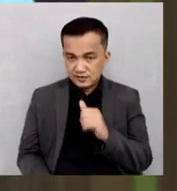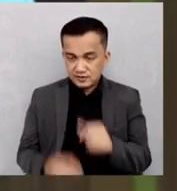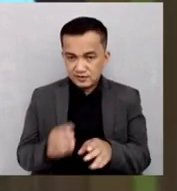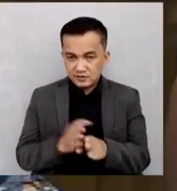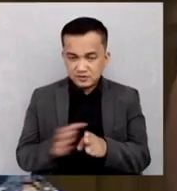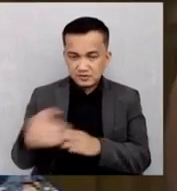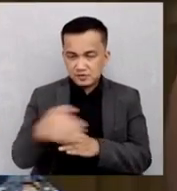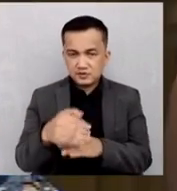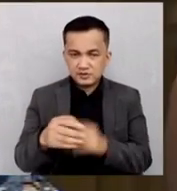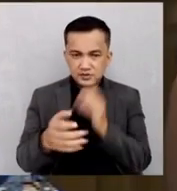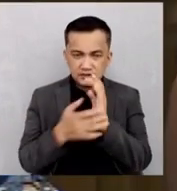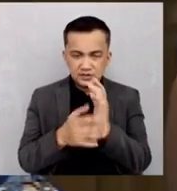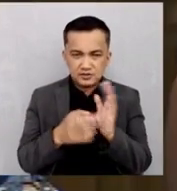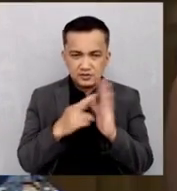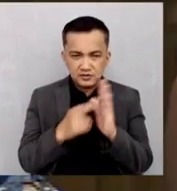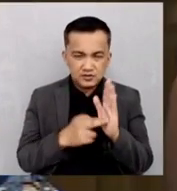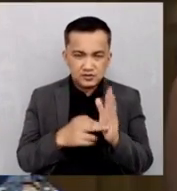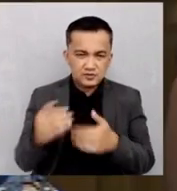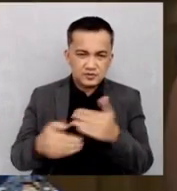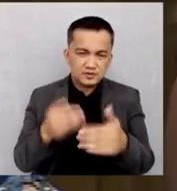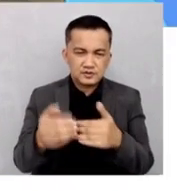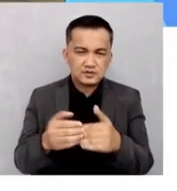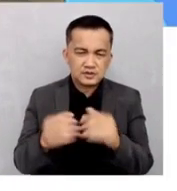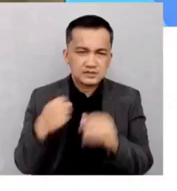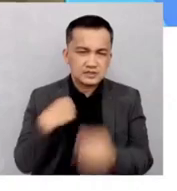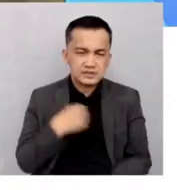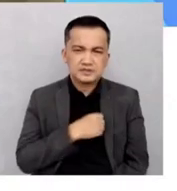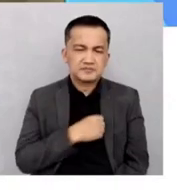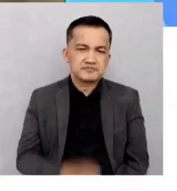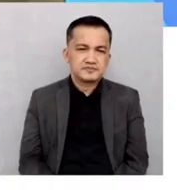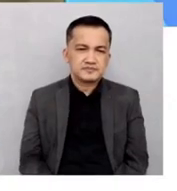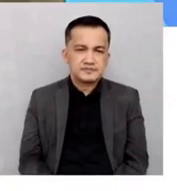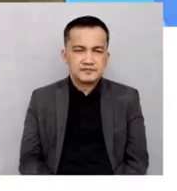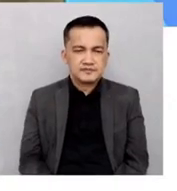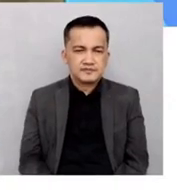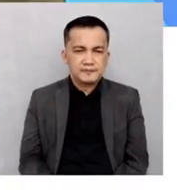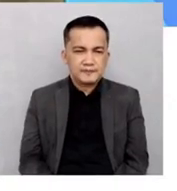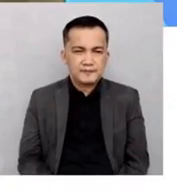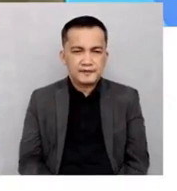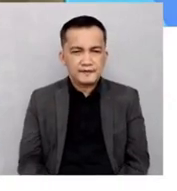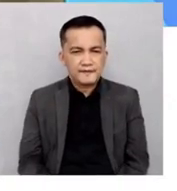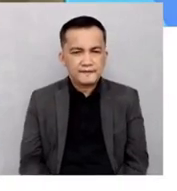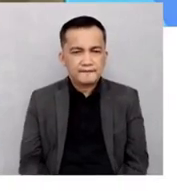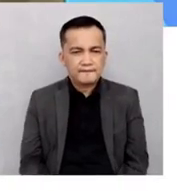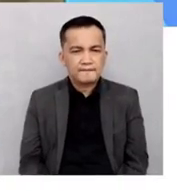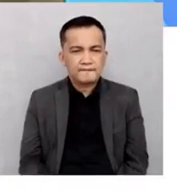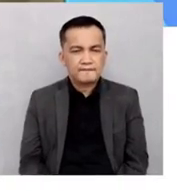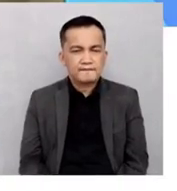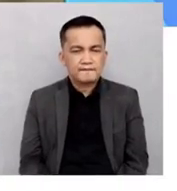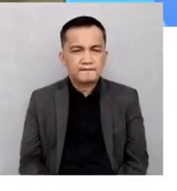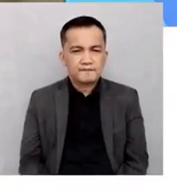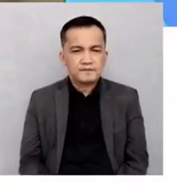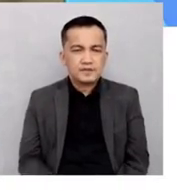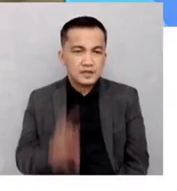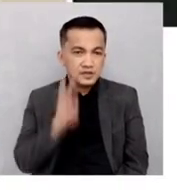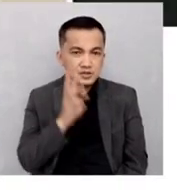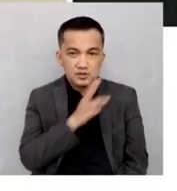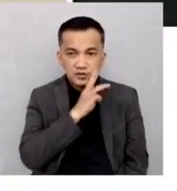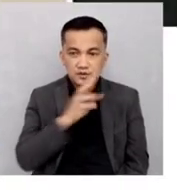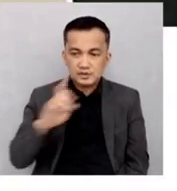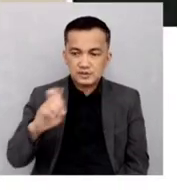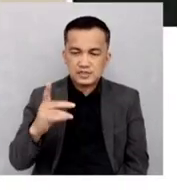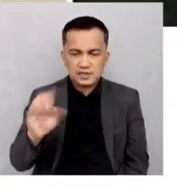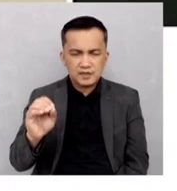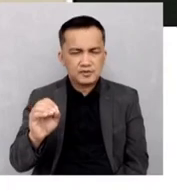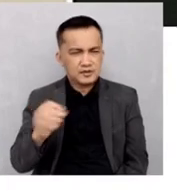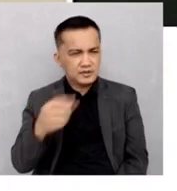rules of evidence or procedure sa isang Senate. Joining physically. The widow of Degamo still finds it